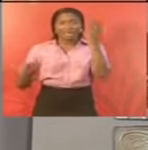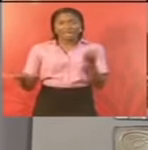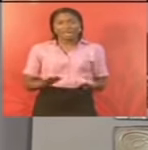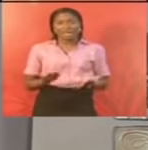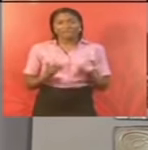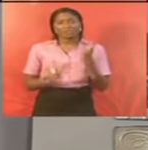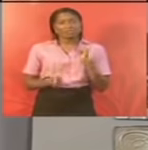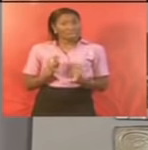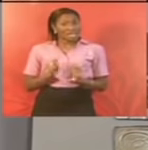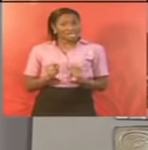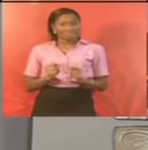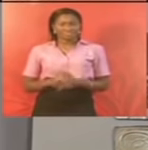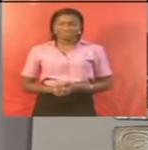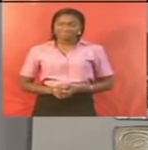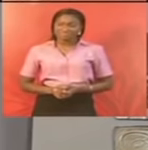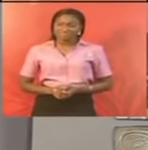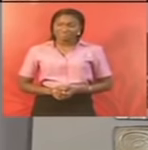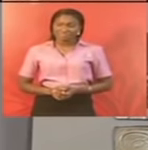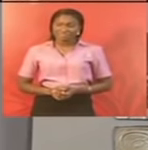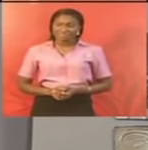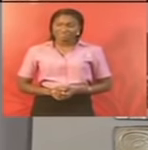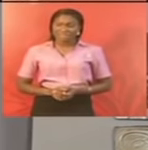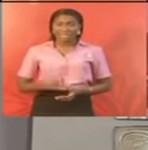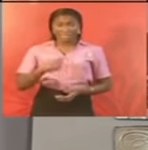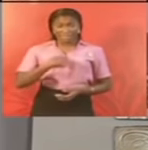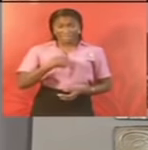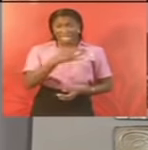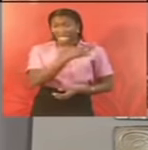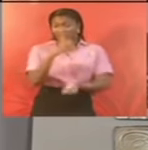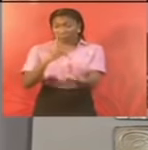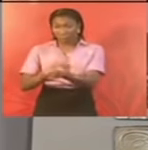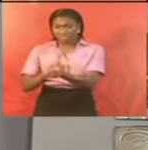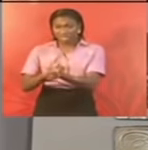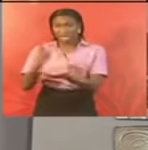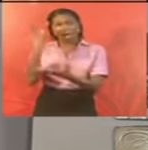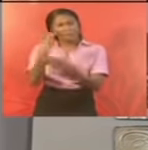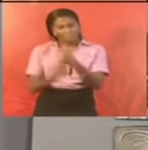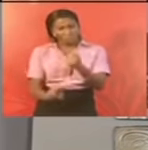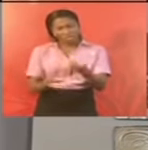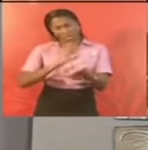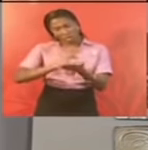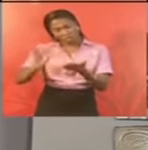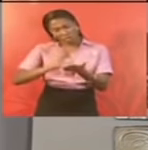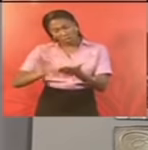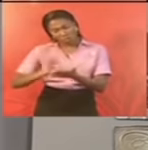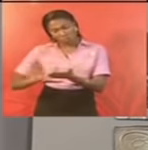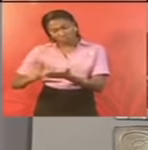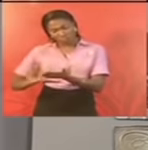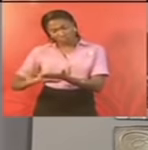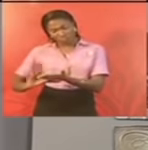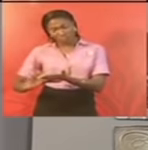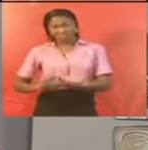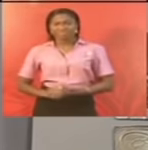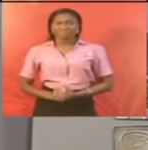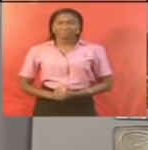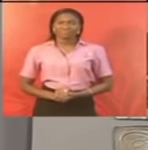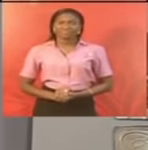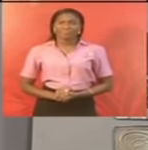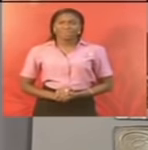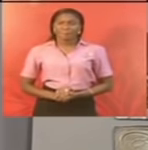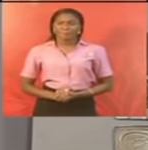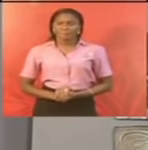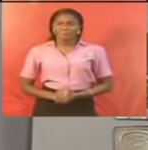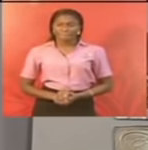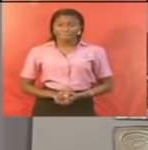between Dr. Hines and myself. The positives, and that was really a